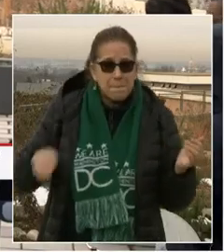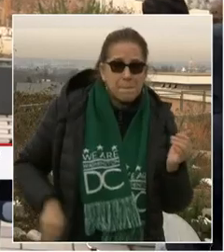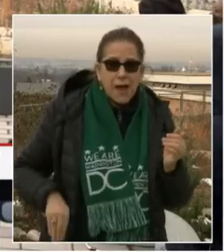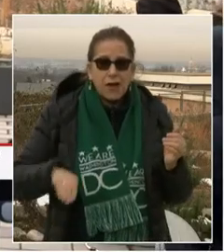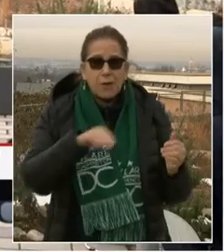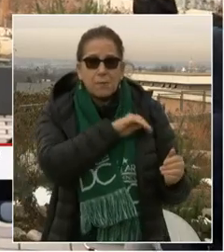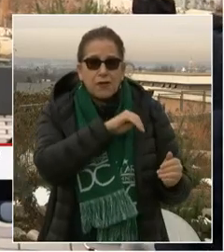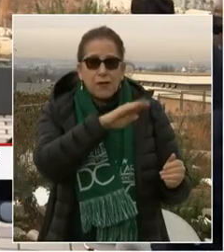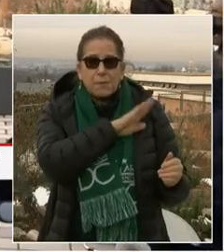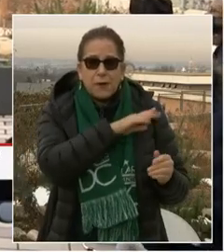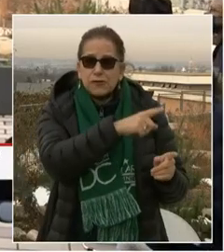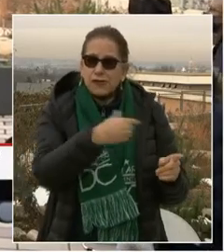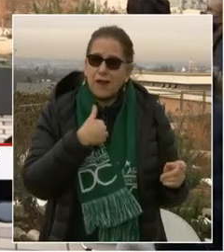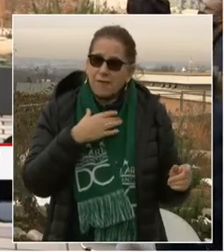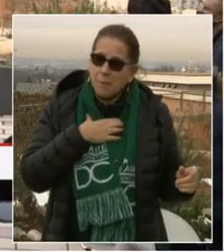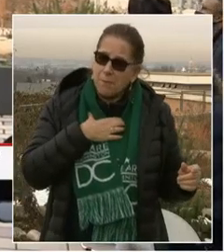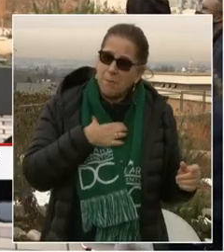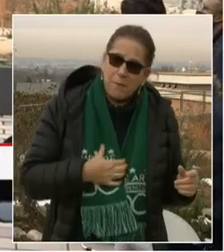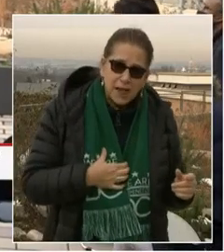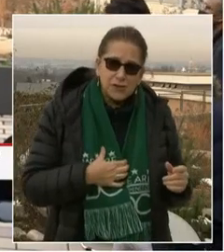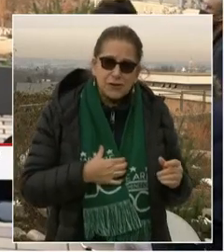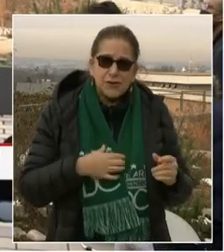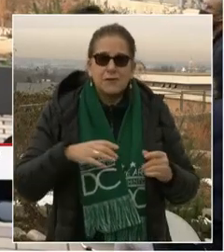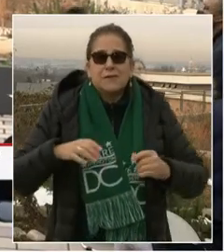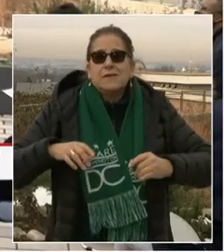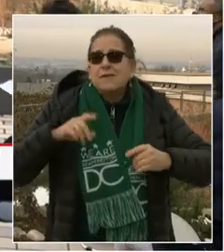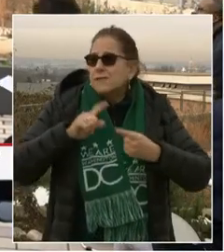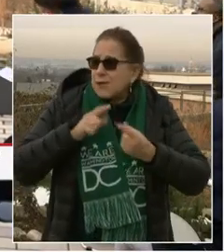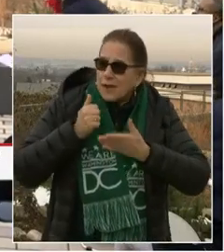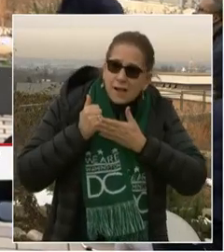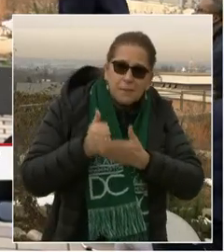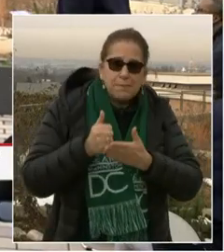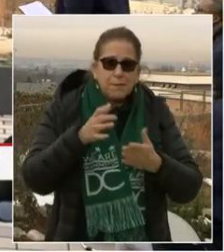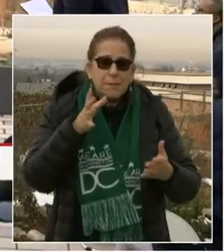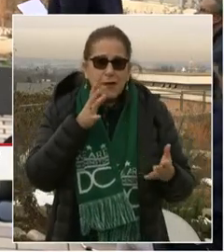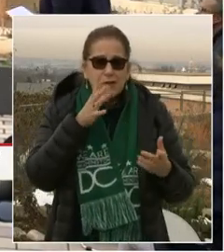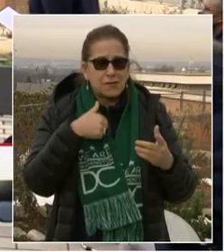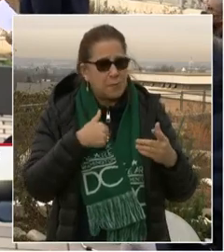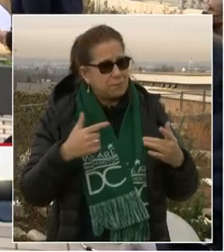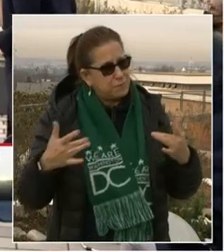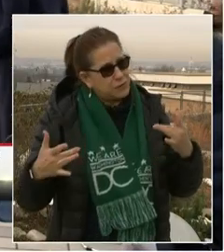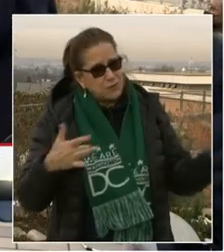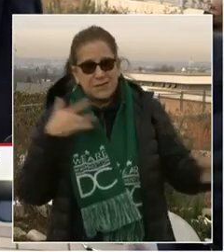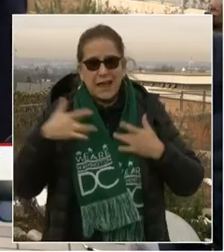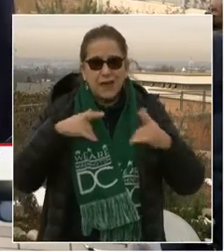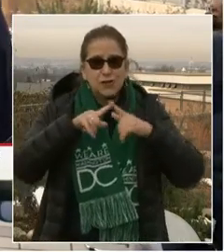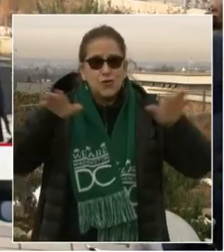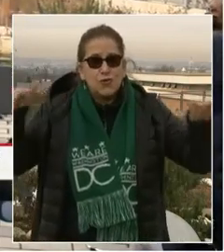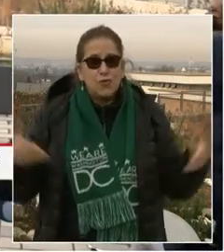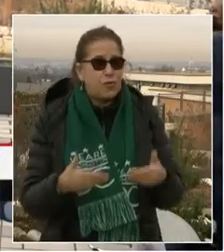dearly, the mayor of the District of Columbia, Miss Muriel Bowser.